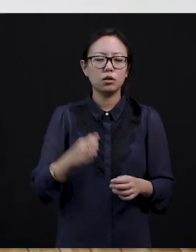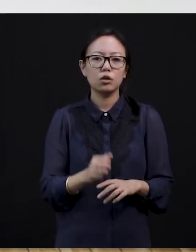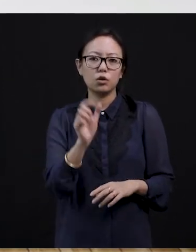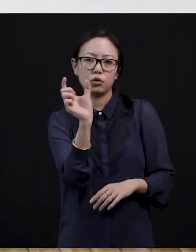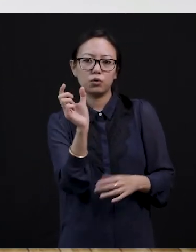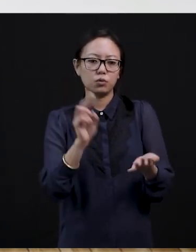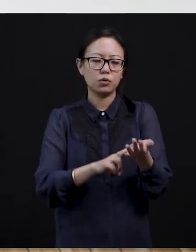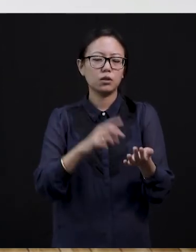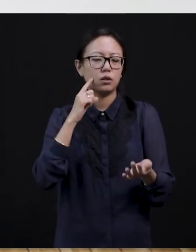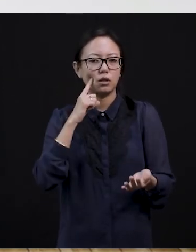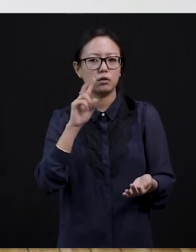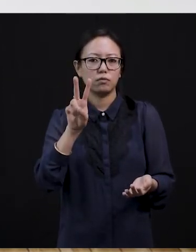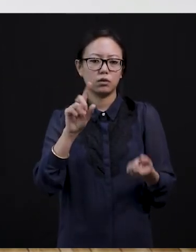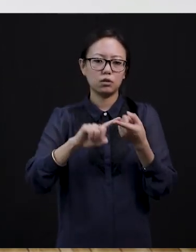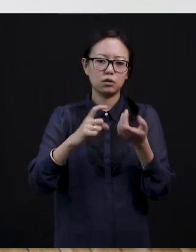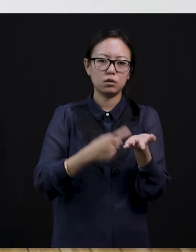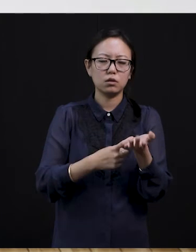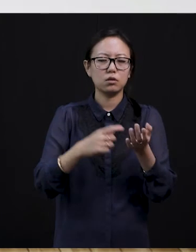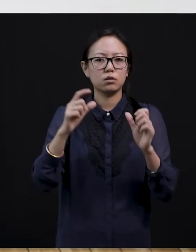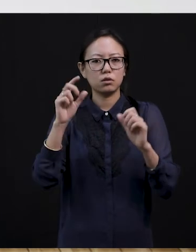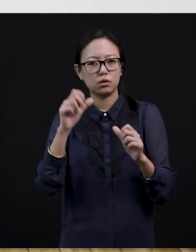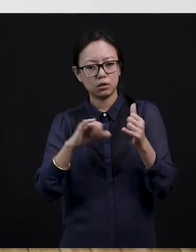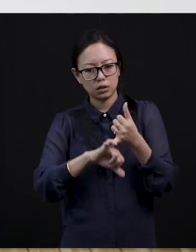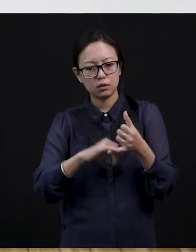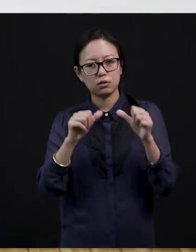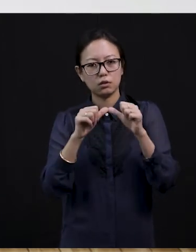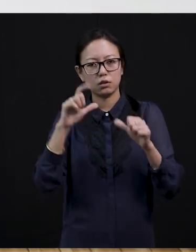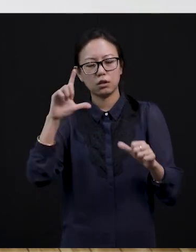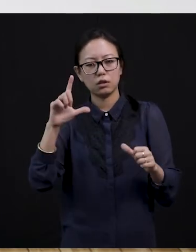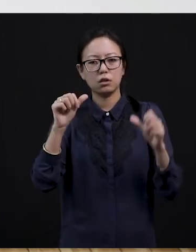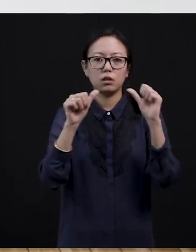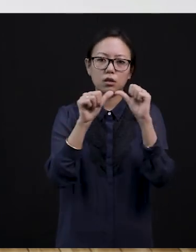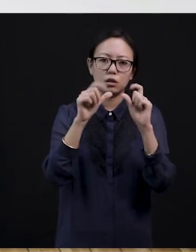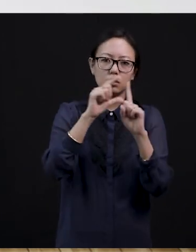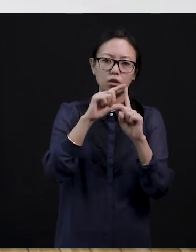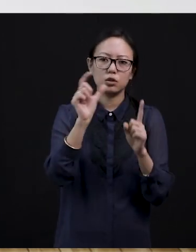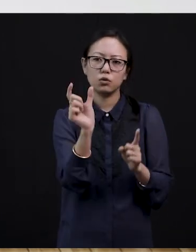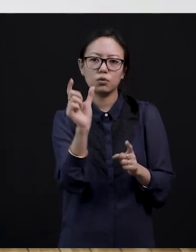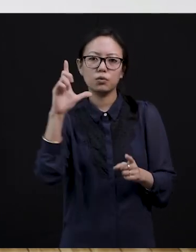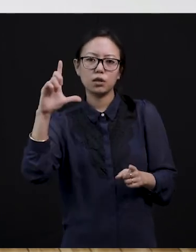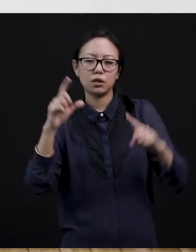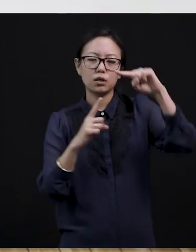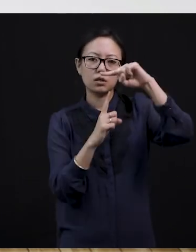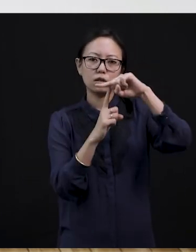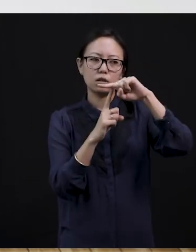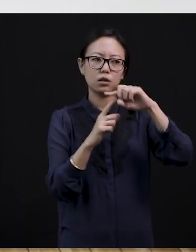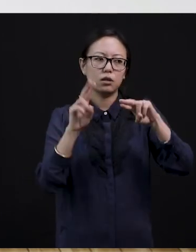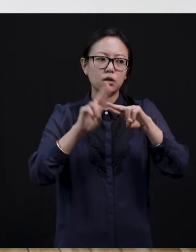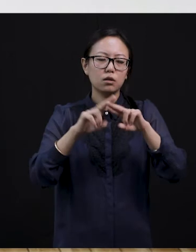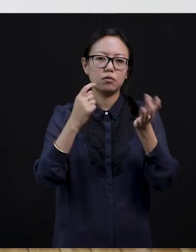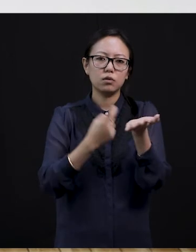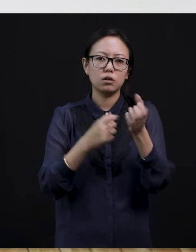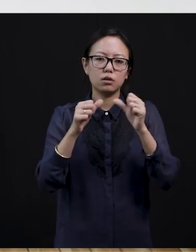mean by universal adult franchise? So universal means everybody adult, everybody who's an adult. So all